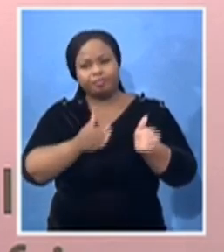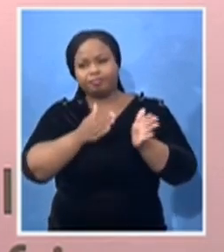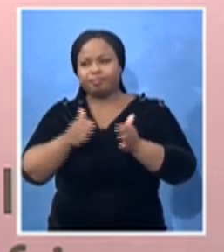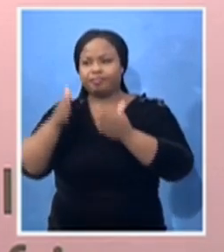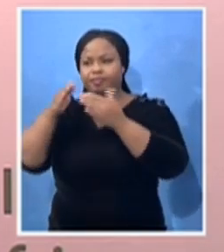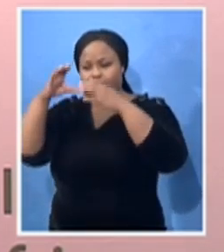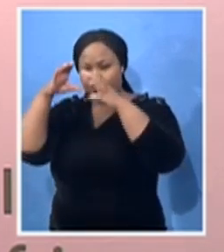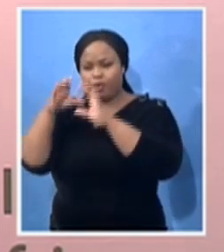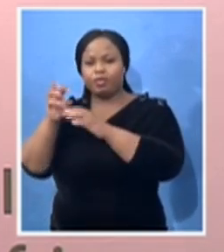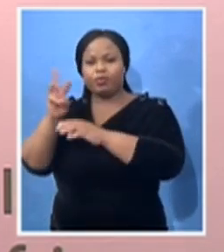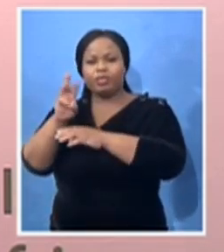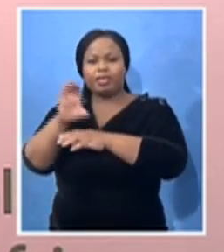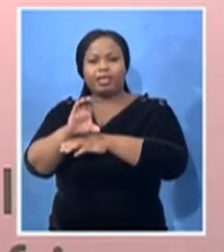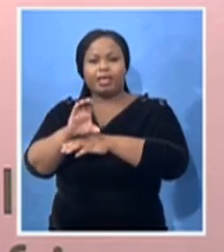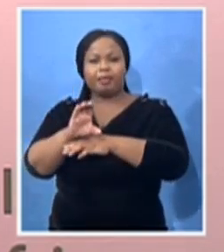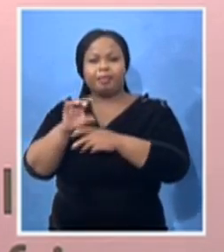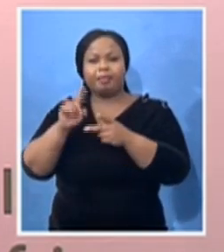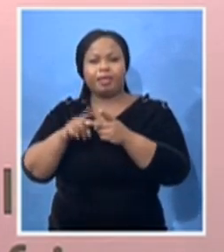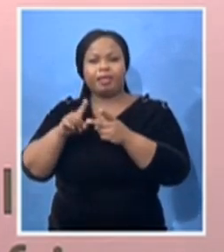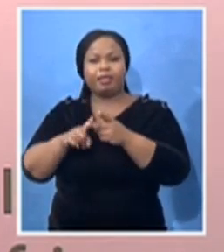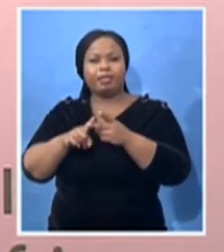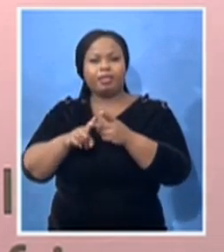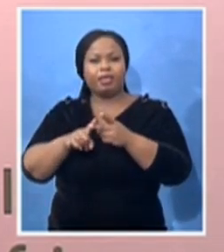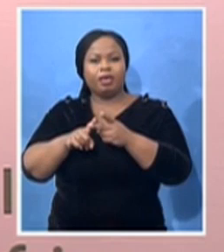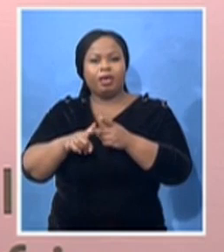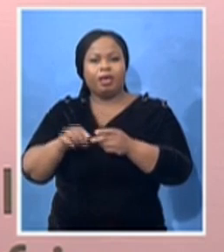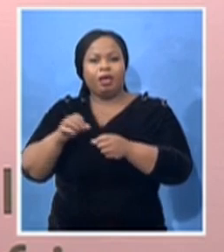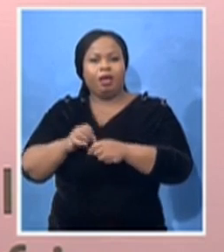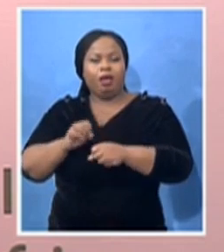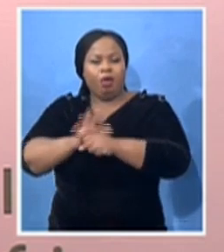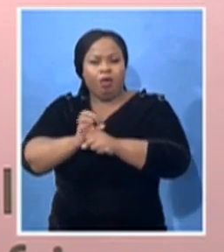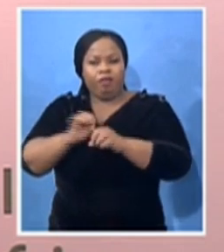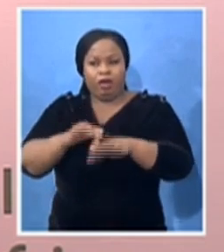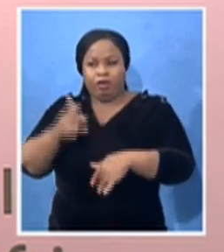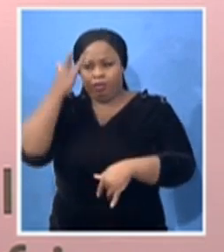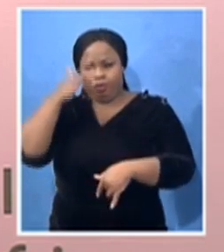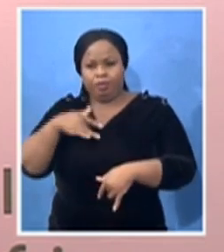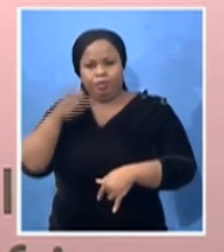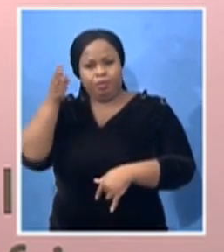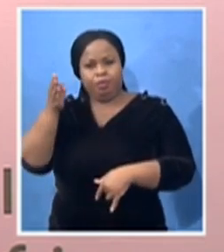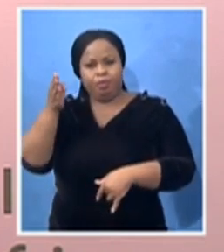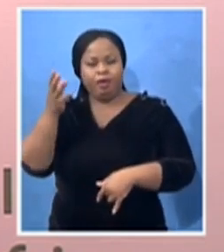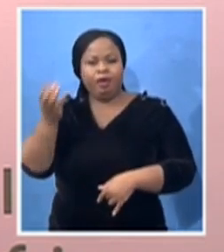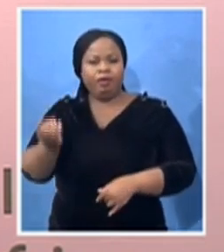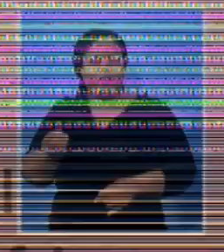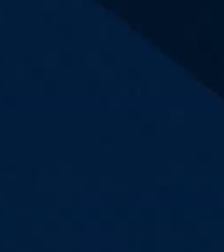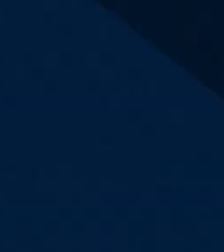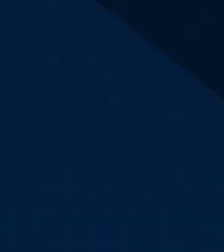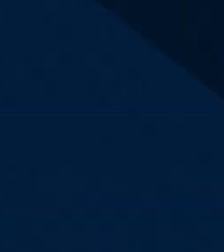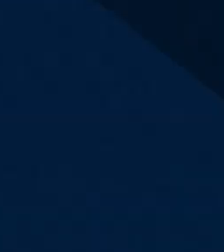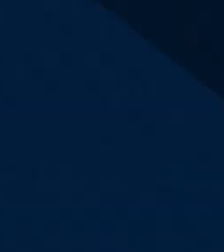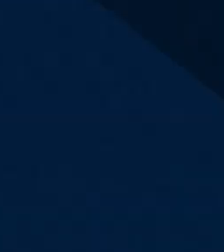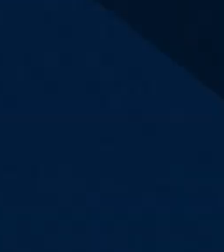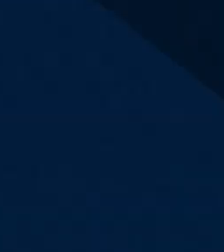the COVID-19 is. Therefore, the next batch that will be coming, let me make